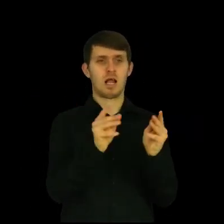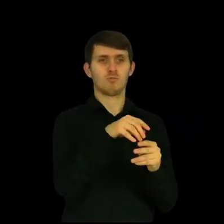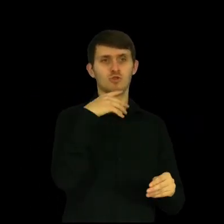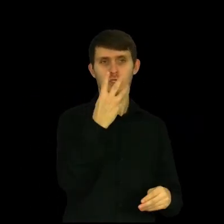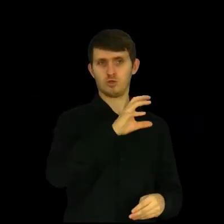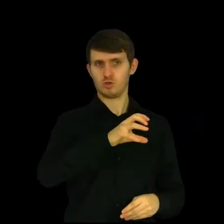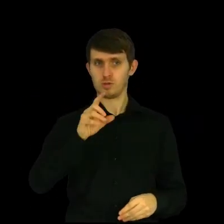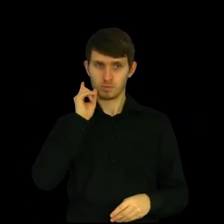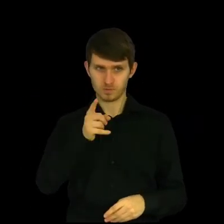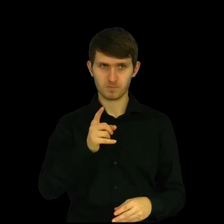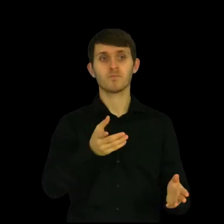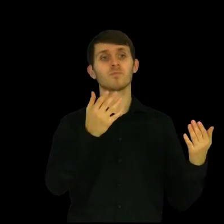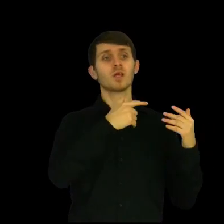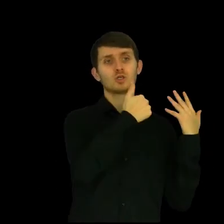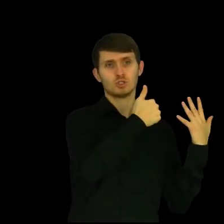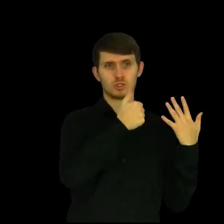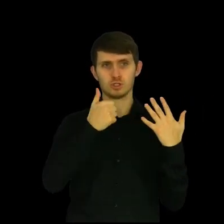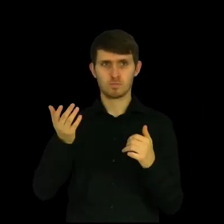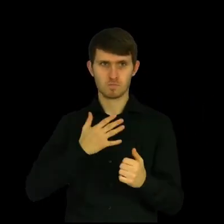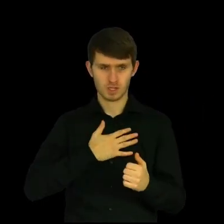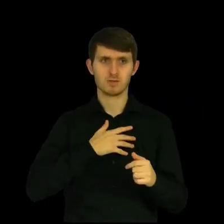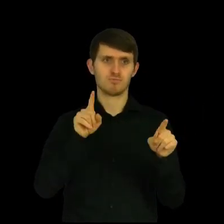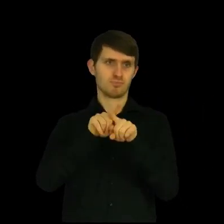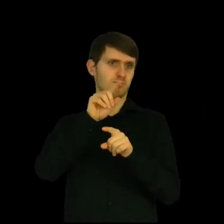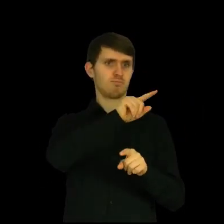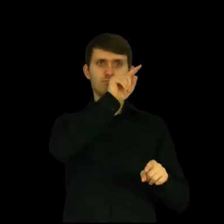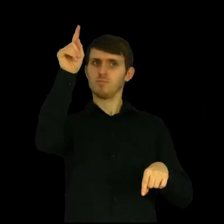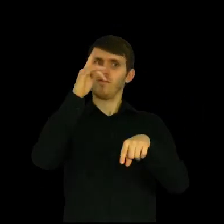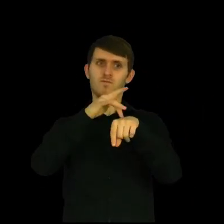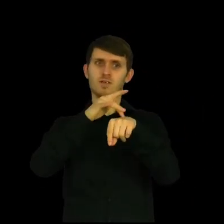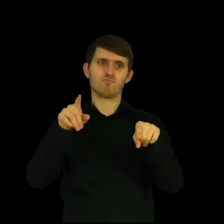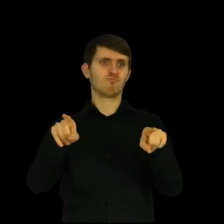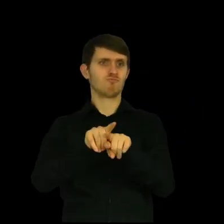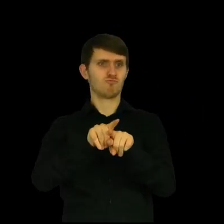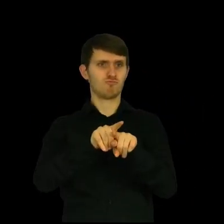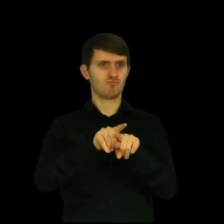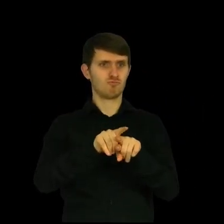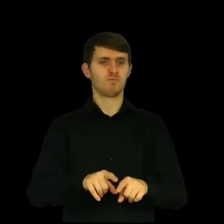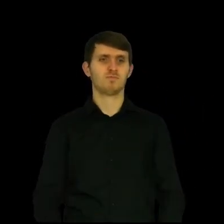We have 4. We have 4 groups of 6.